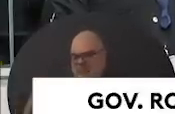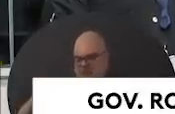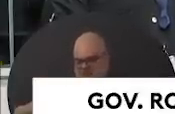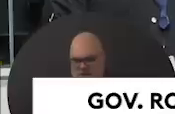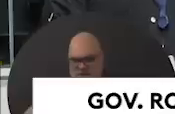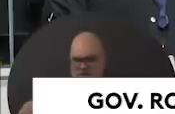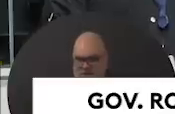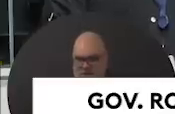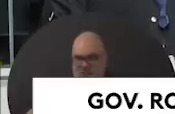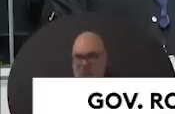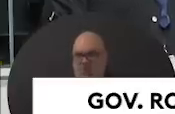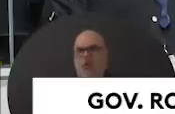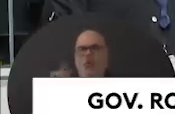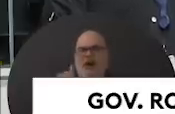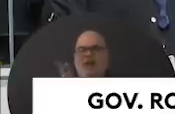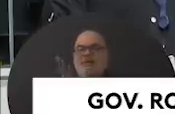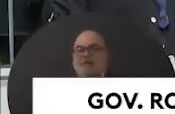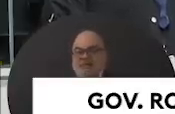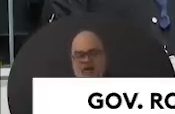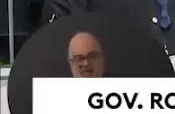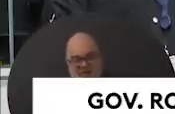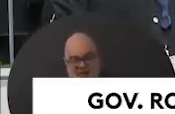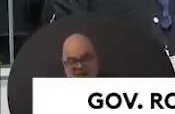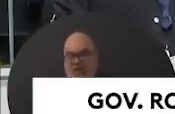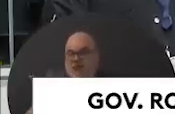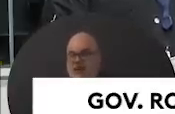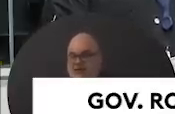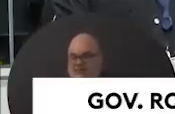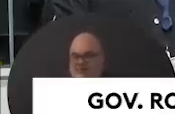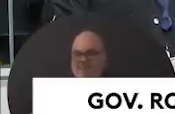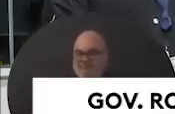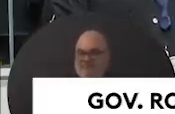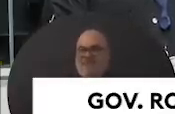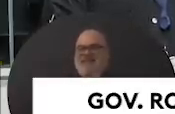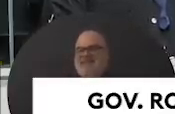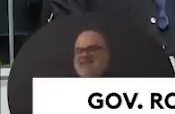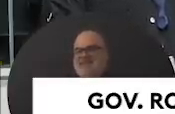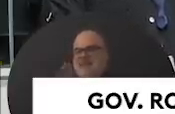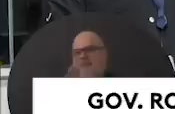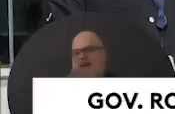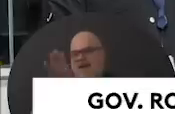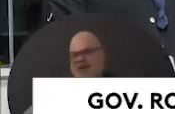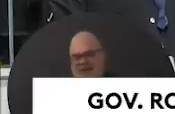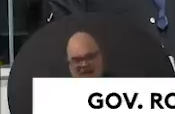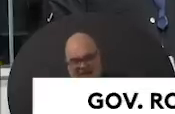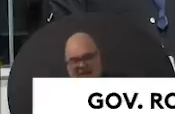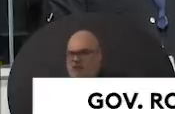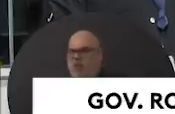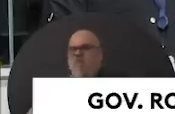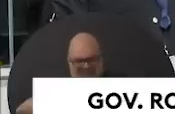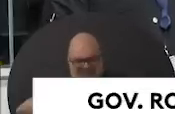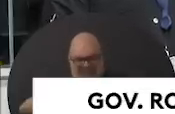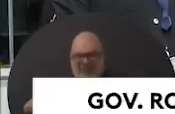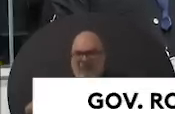deep into the Florida panhandle. There are also some that want to bring it for landfall in the Tampa Bay region. So from the Tampa Bay area all